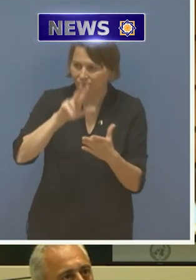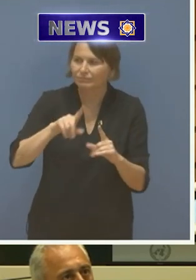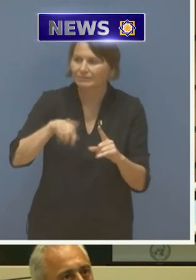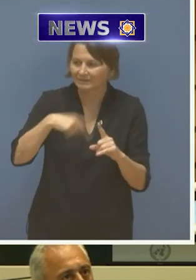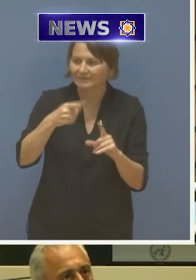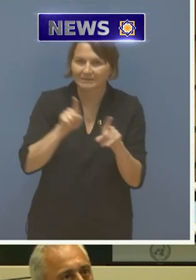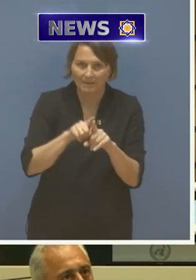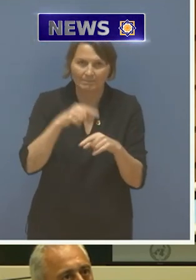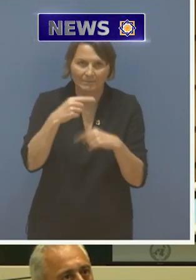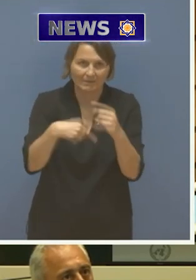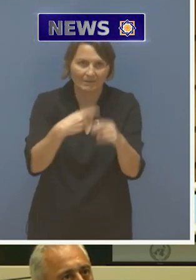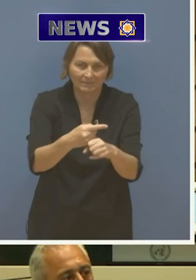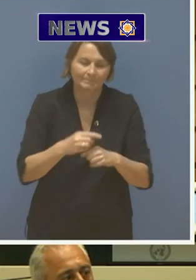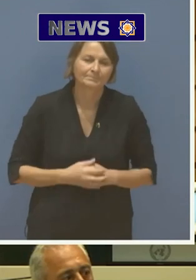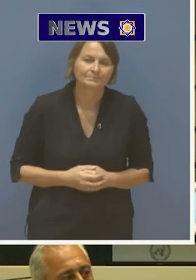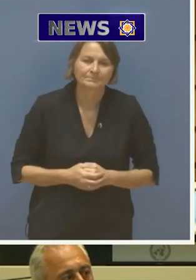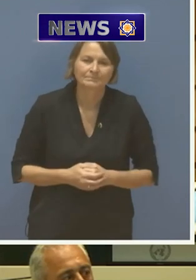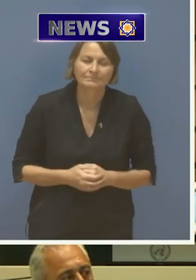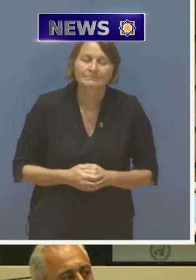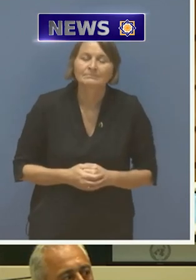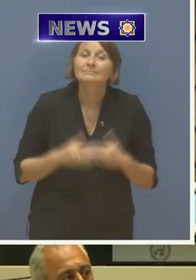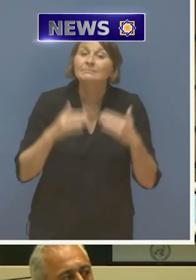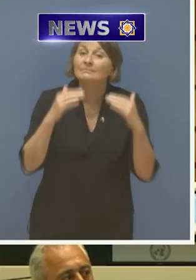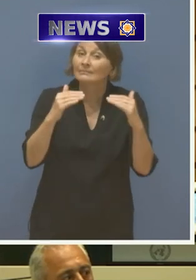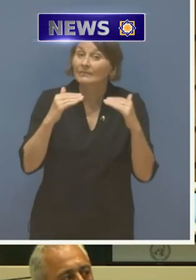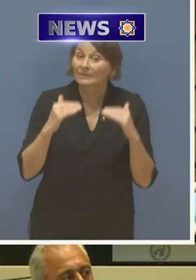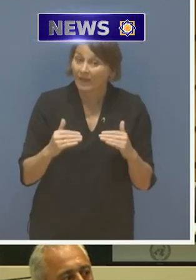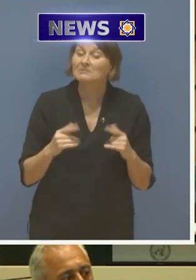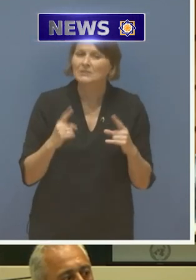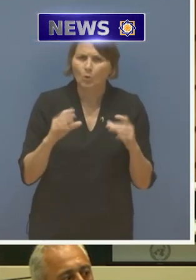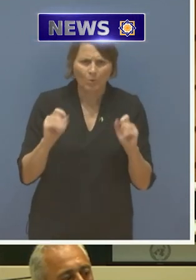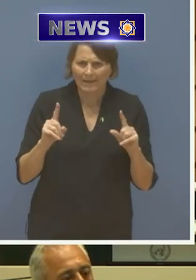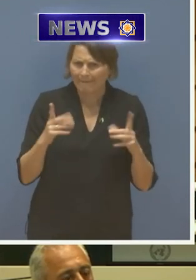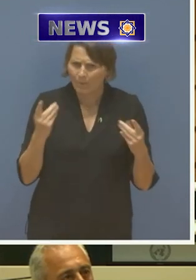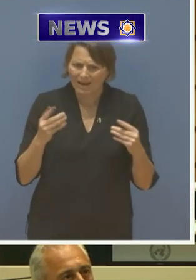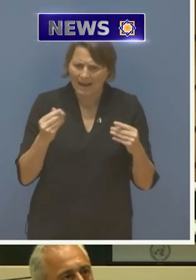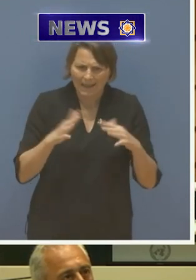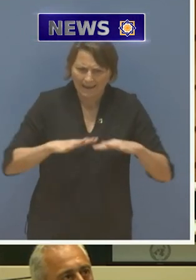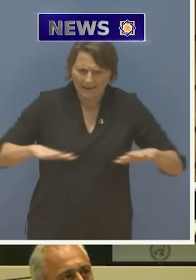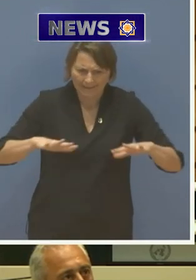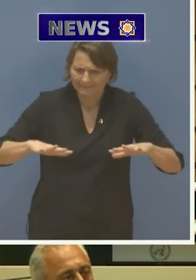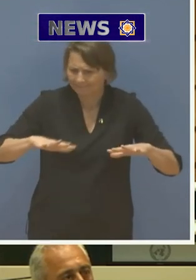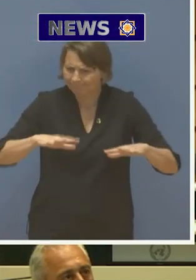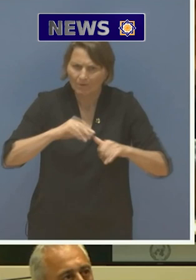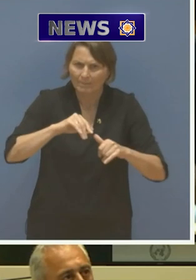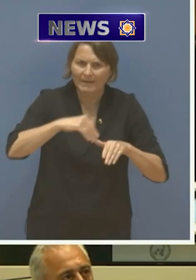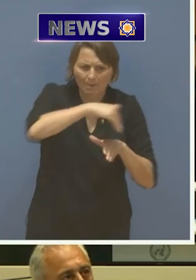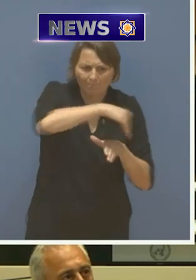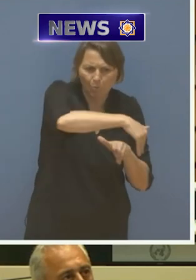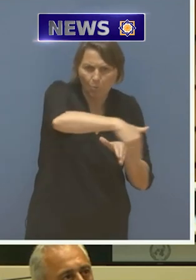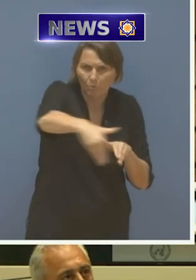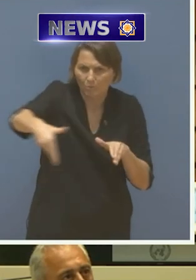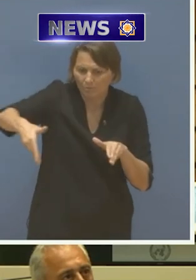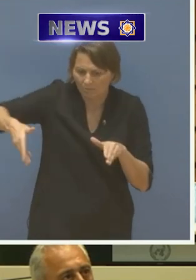unrepresentativeness as a consequence of the genocide against Armenians, the mechanism of our national reconstitution more than hundred years after the